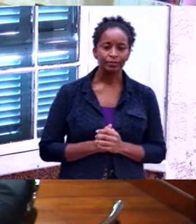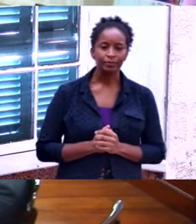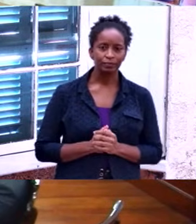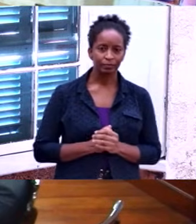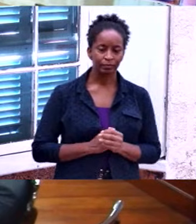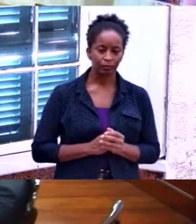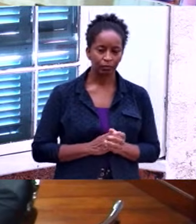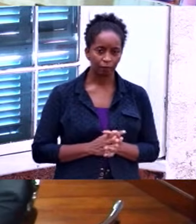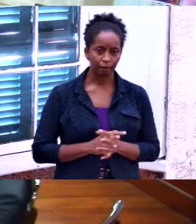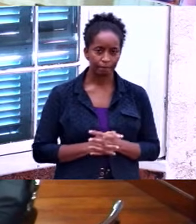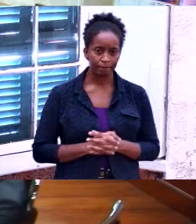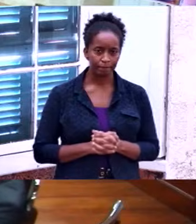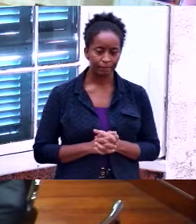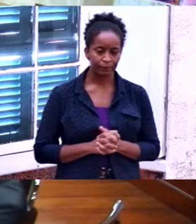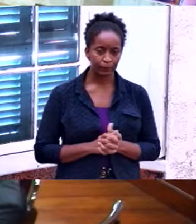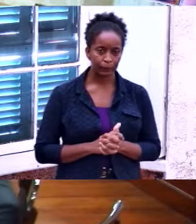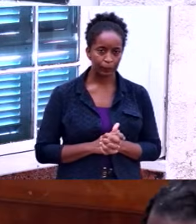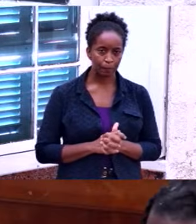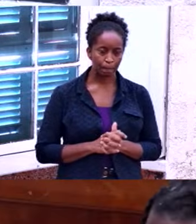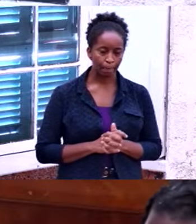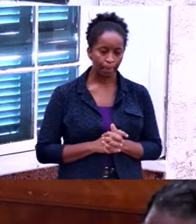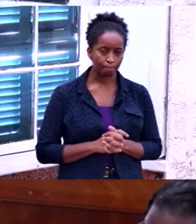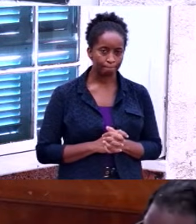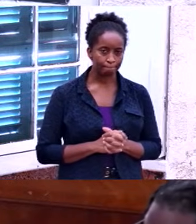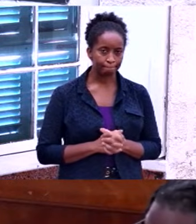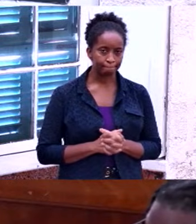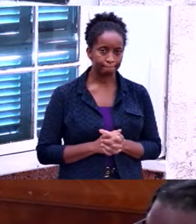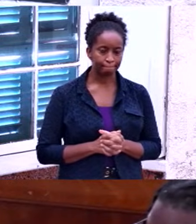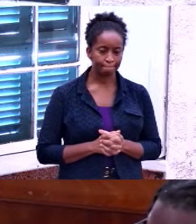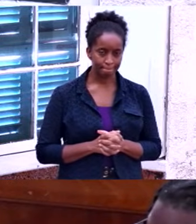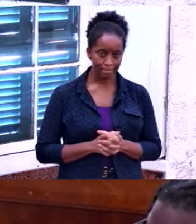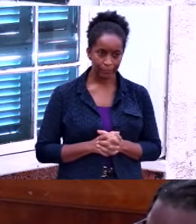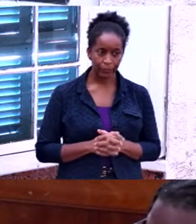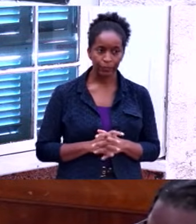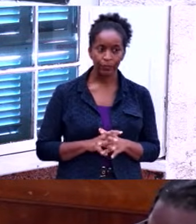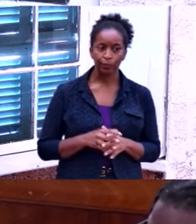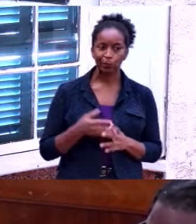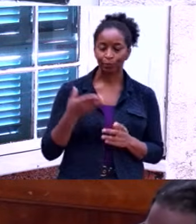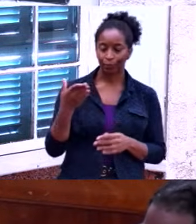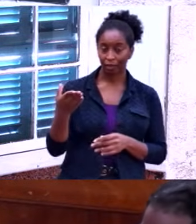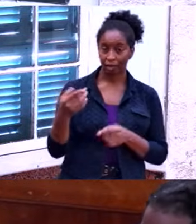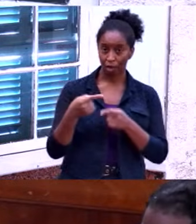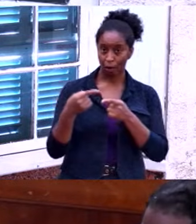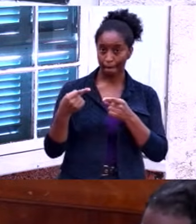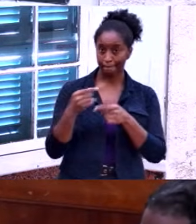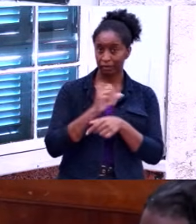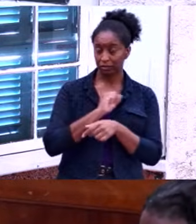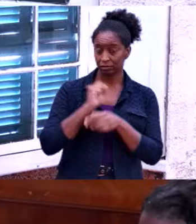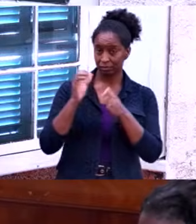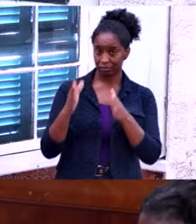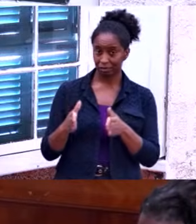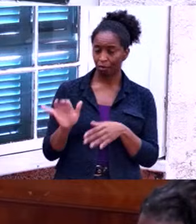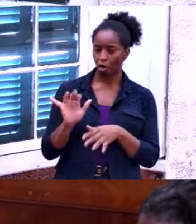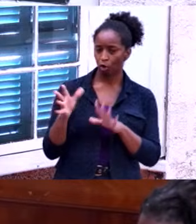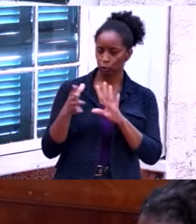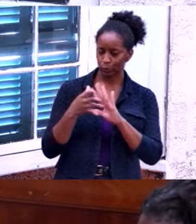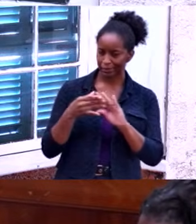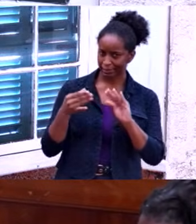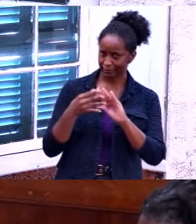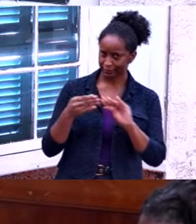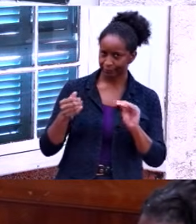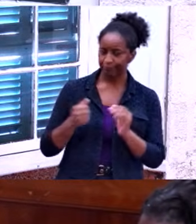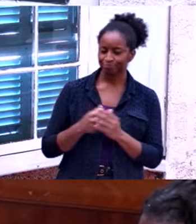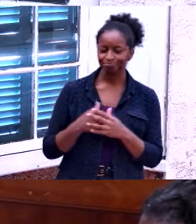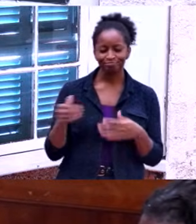Mr. President, we also heard that a number of things that to me that actually really don't